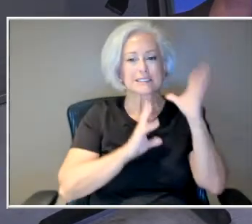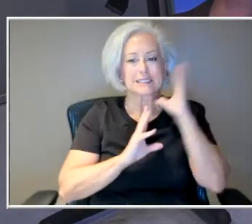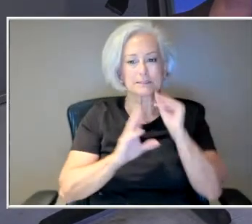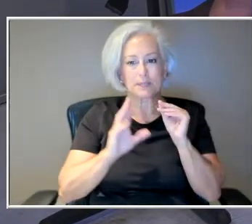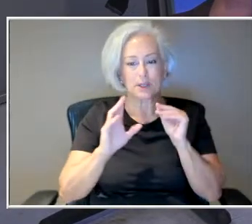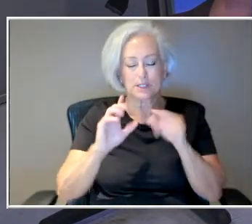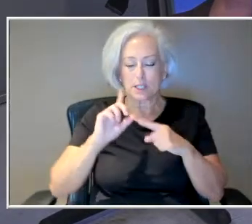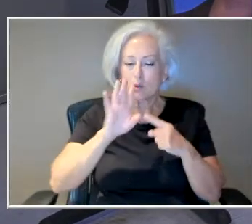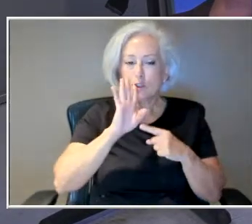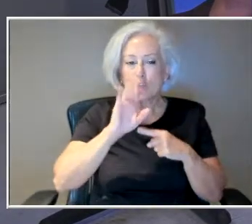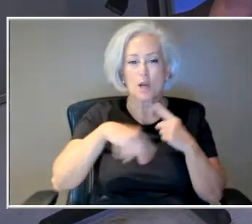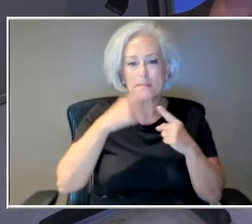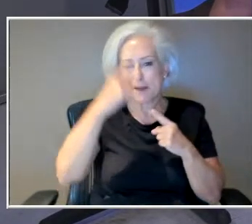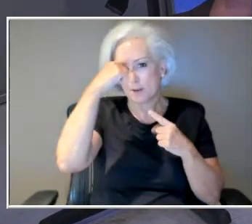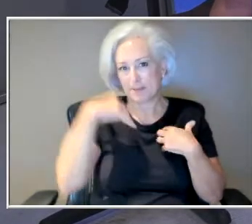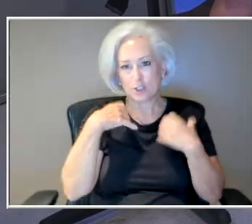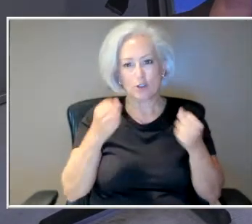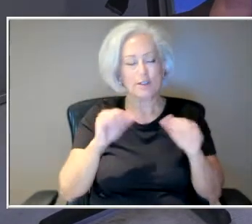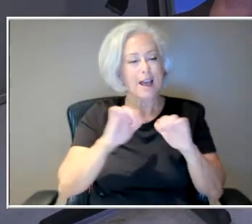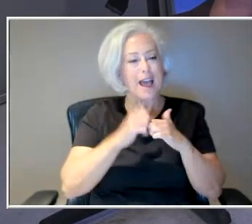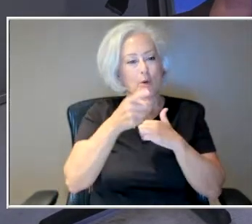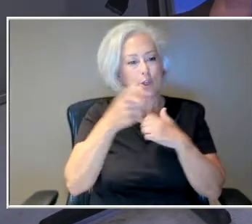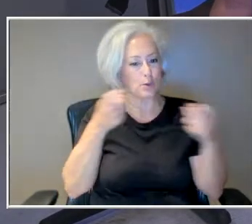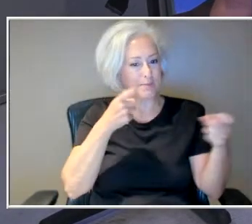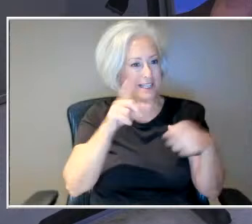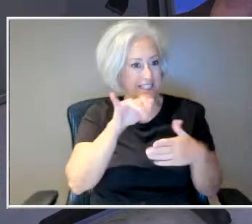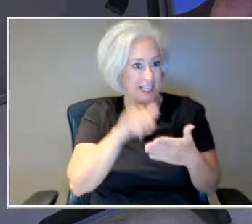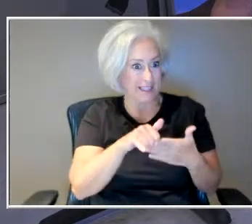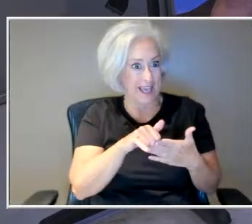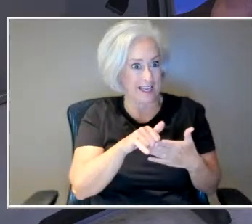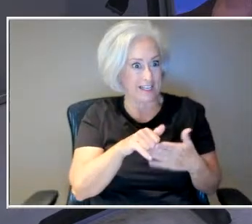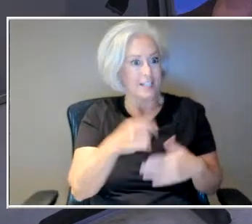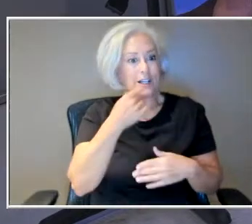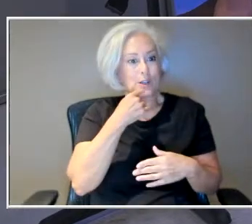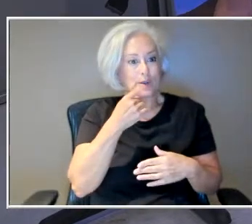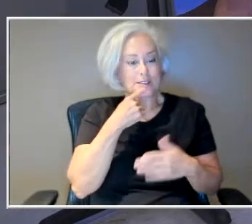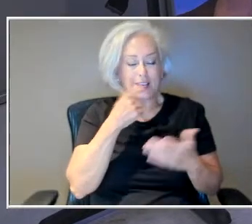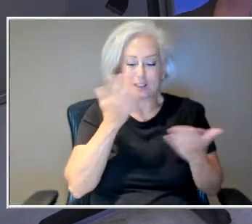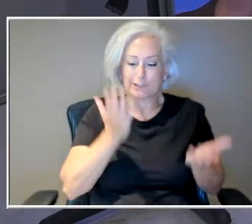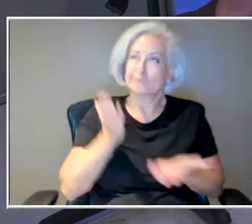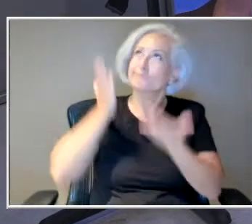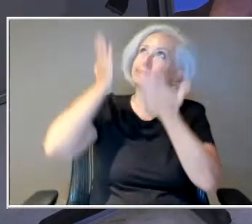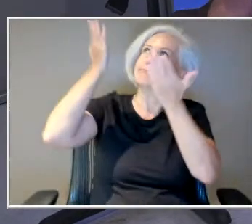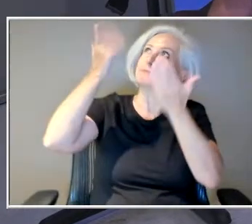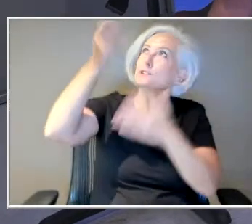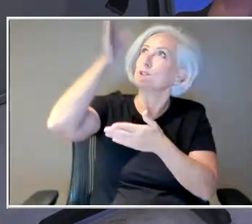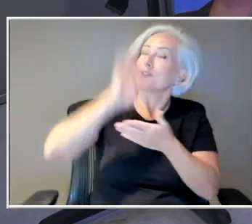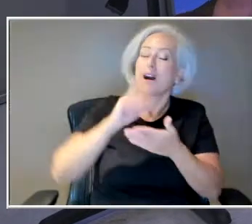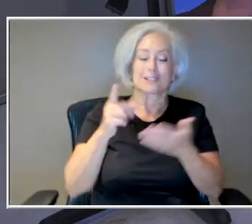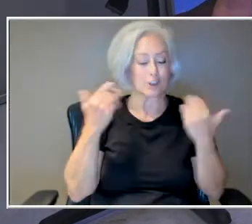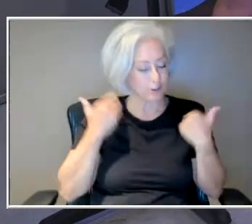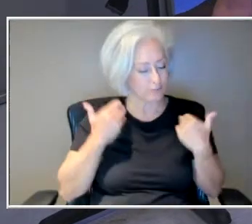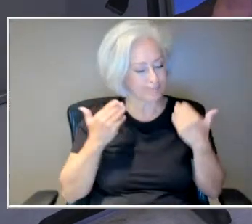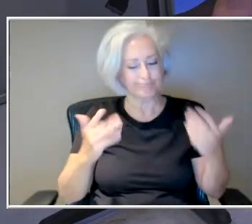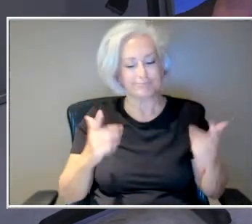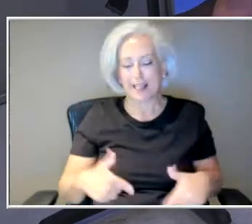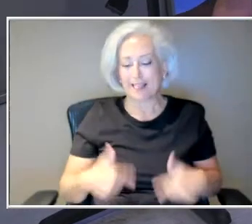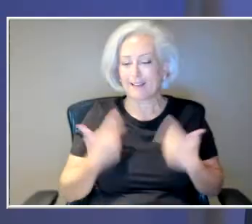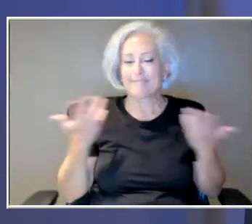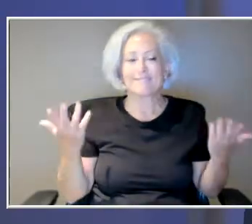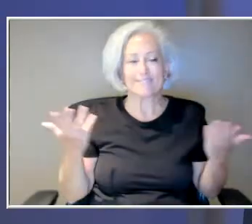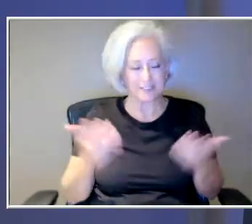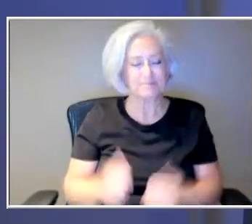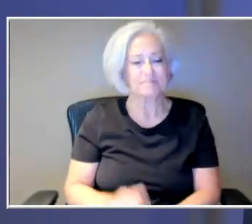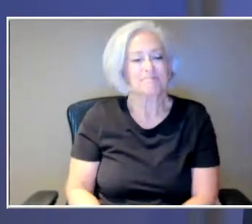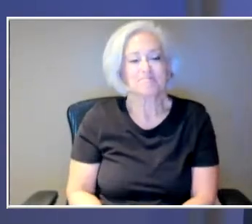are you handling it mentally? Or you said you put all this in God's hands, so you're just moving forward and living life. Absolutely, yeah. So no, I didn't